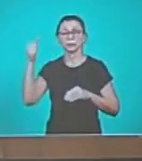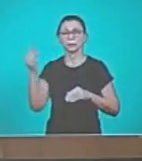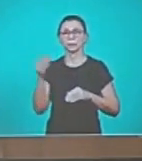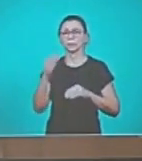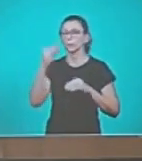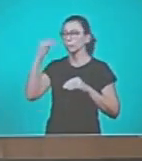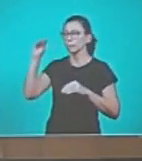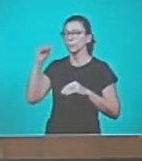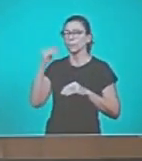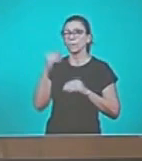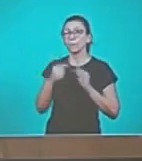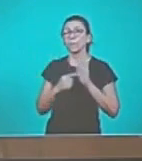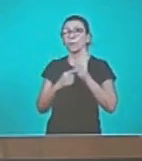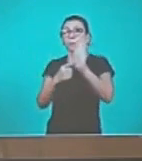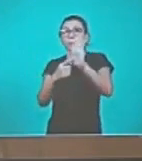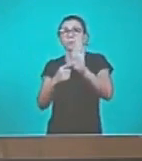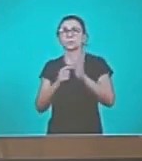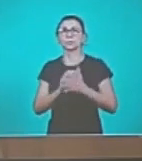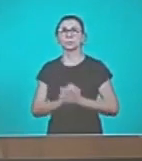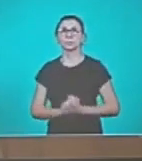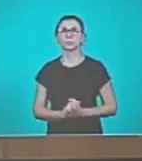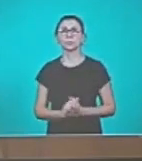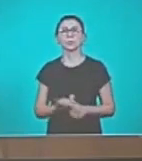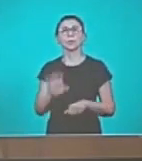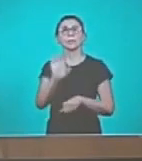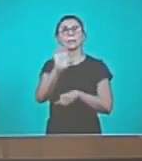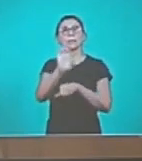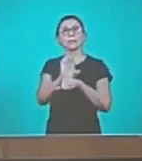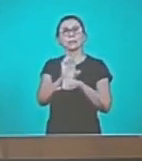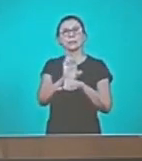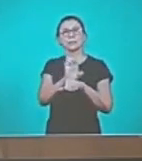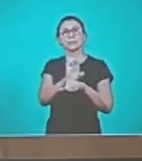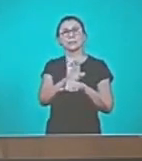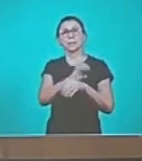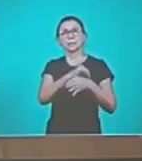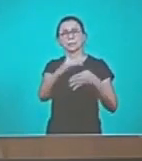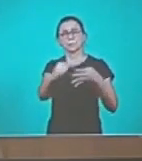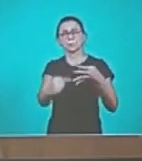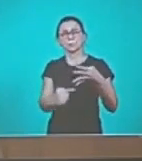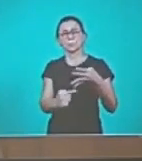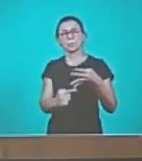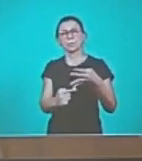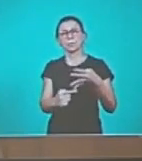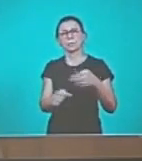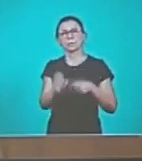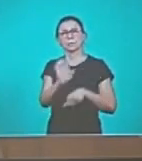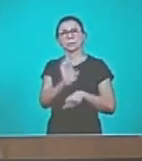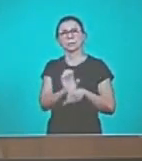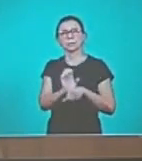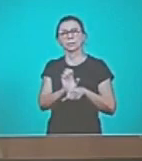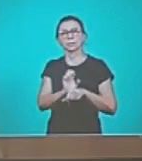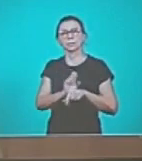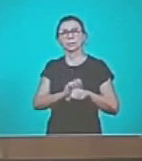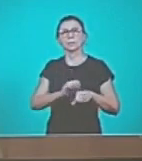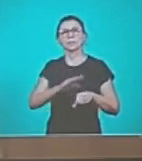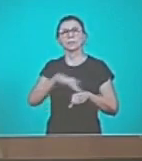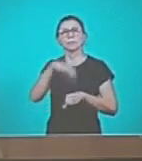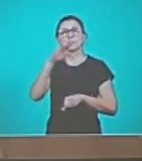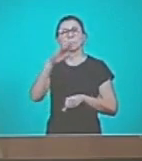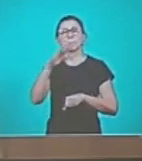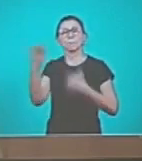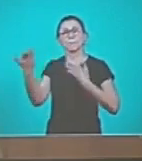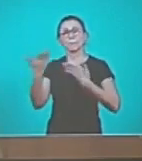is... I'm just showing the contribution from the four states that most contributed